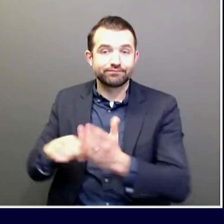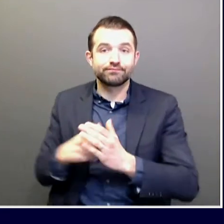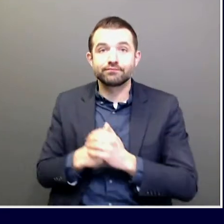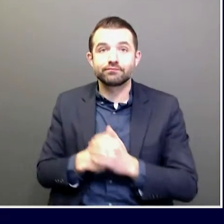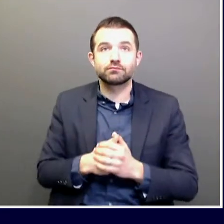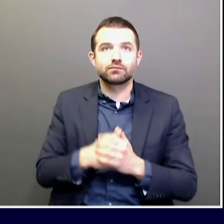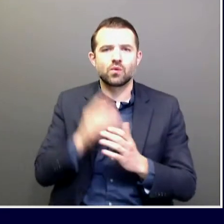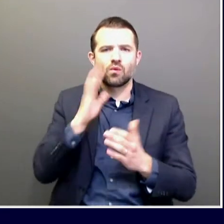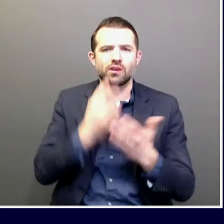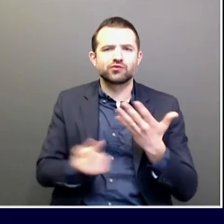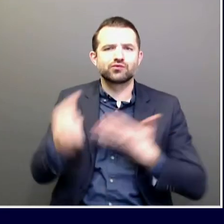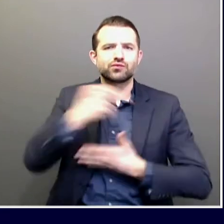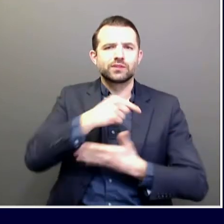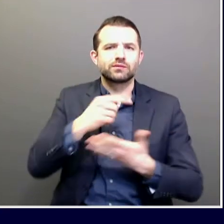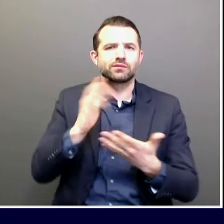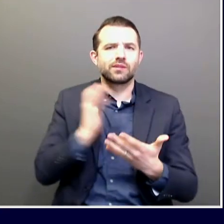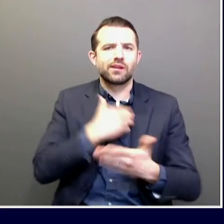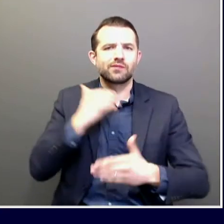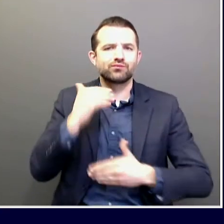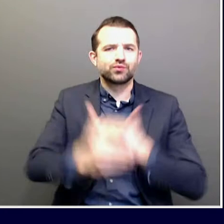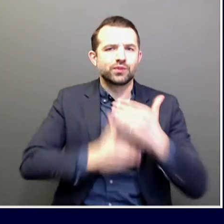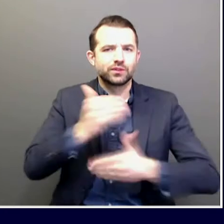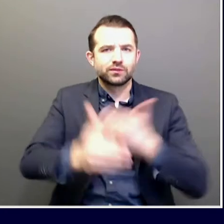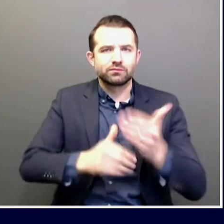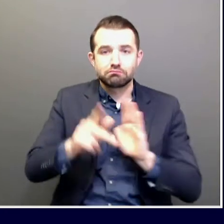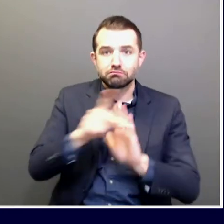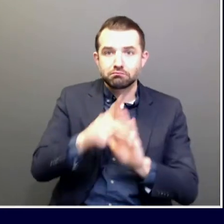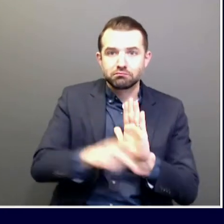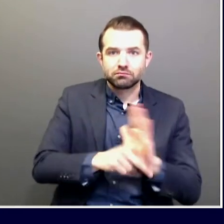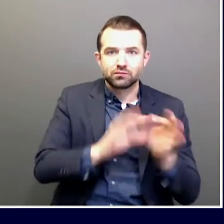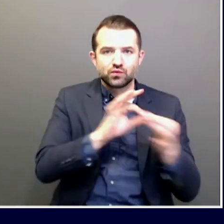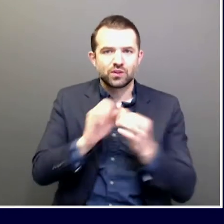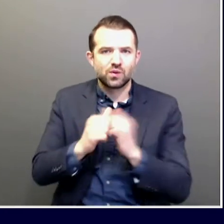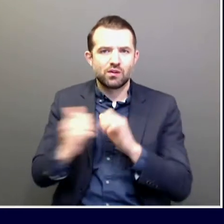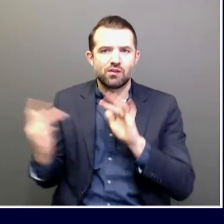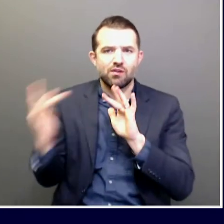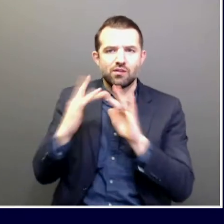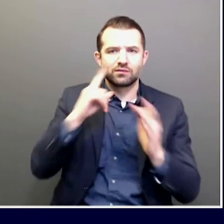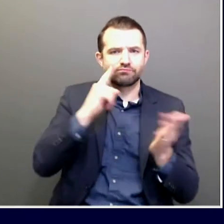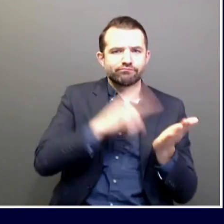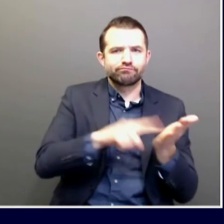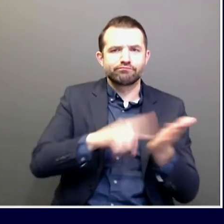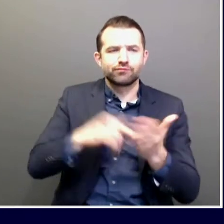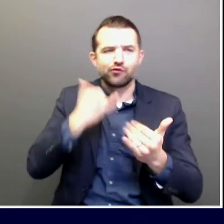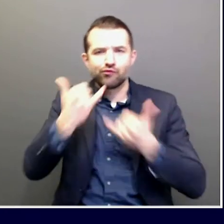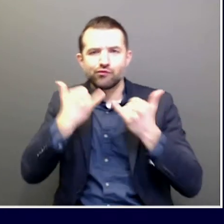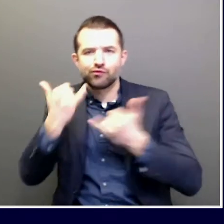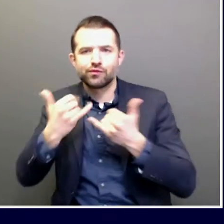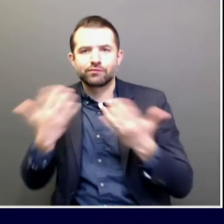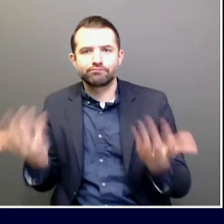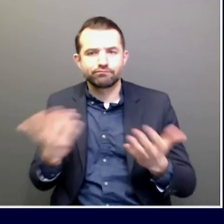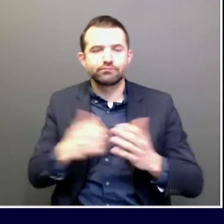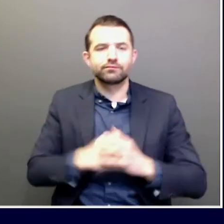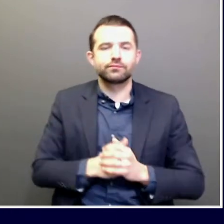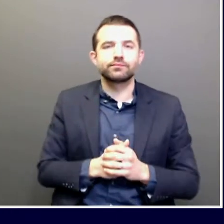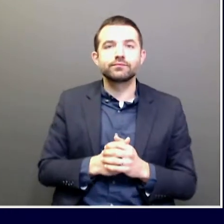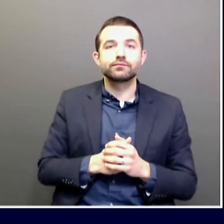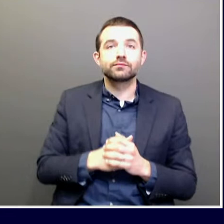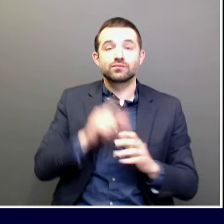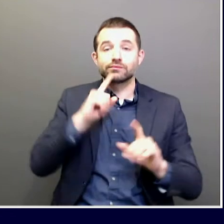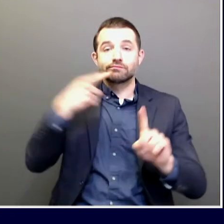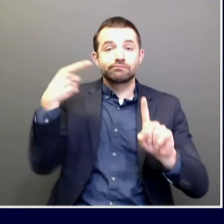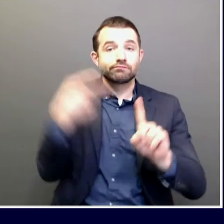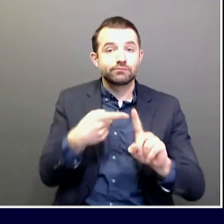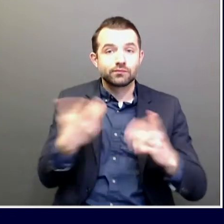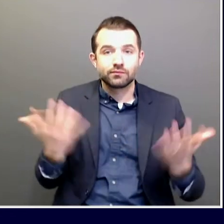with COVID-19. But this does not mean that the fundamental goal of contact tracing has gone away.